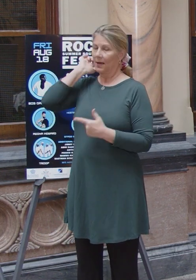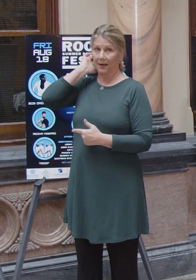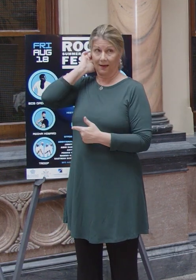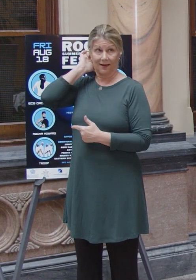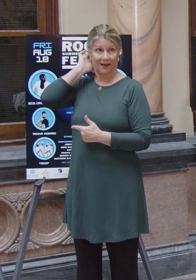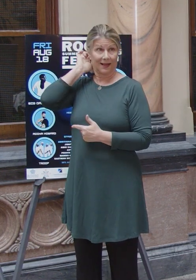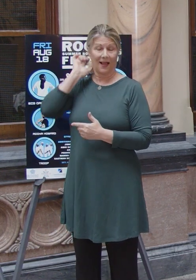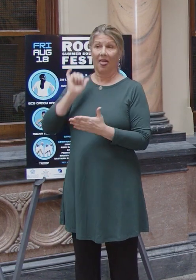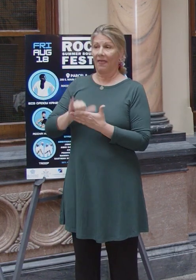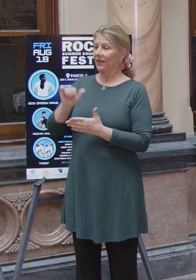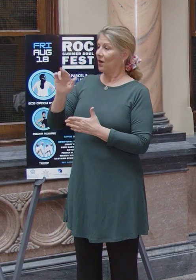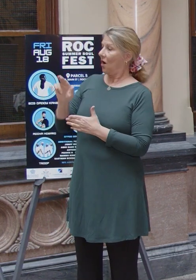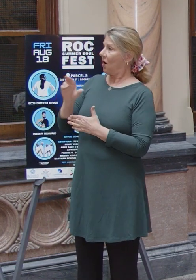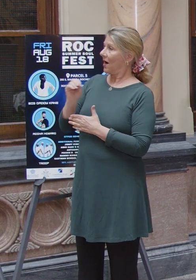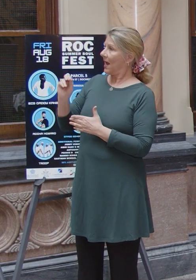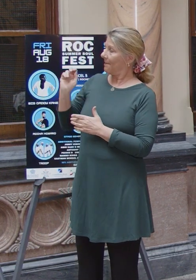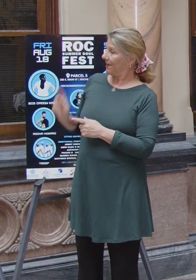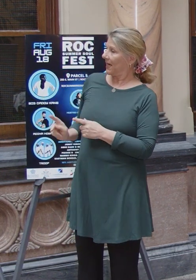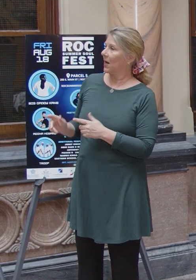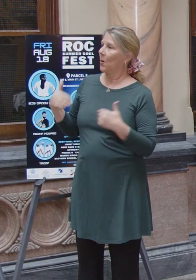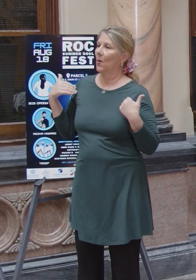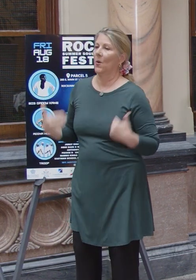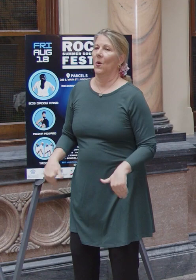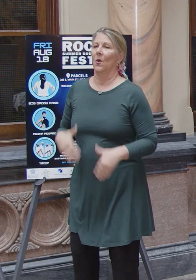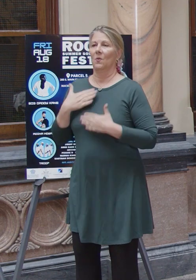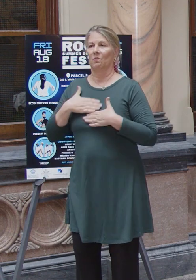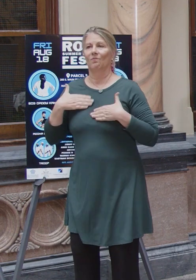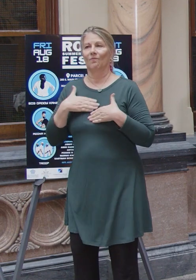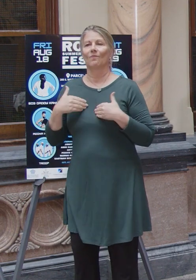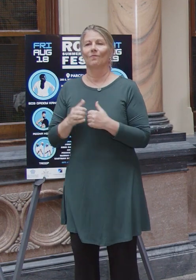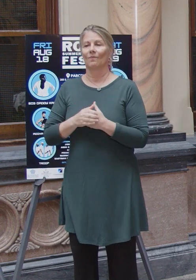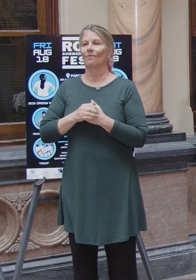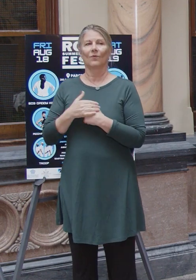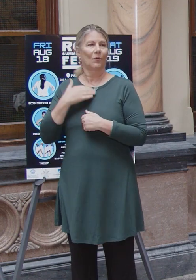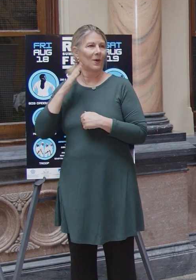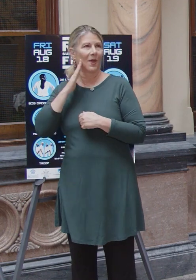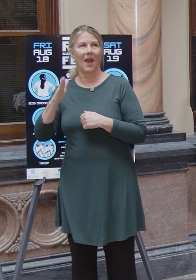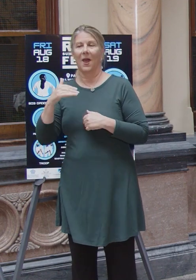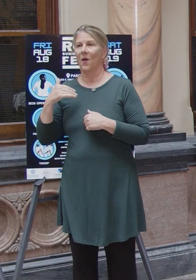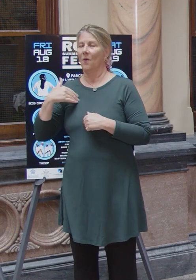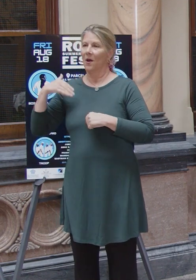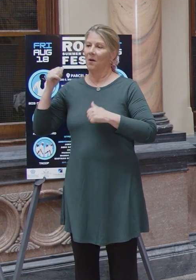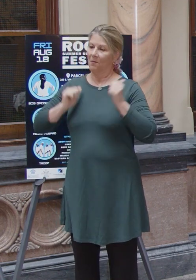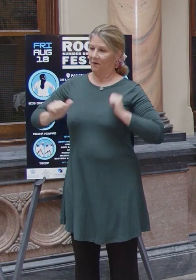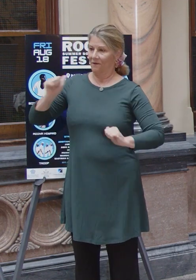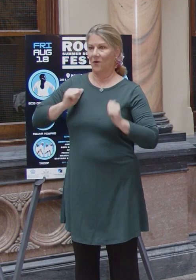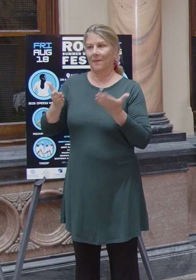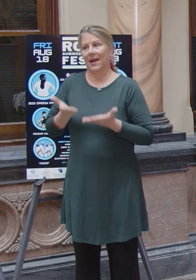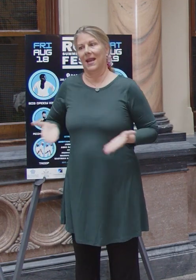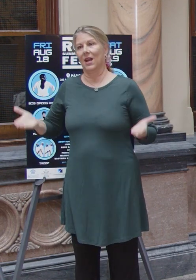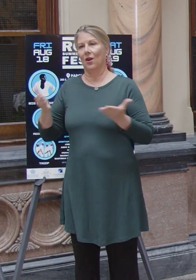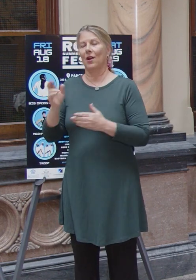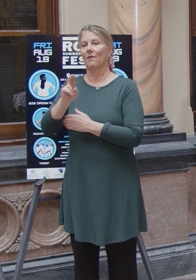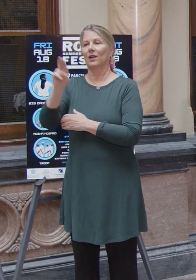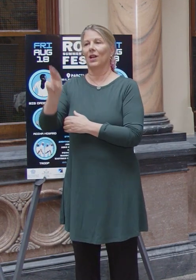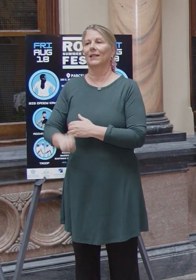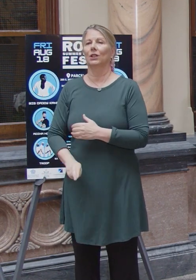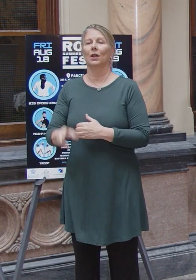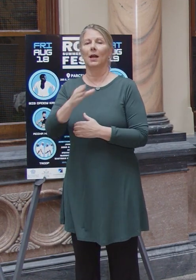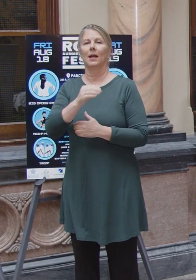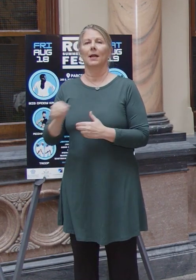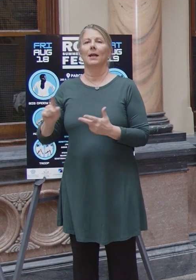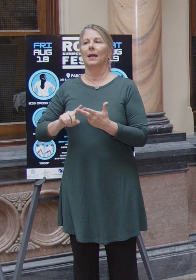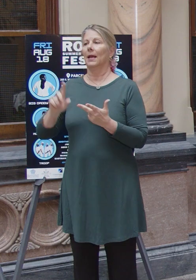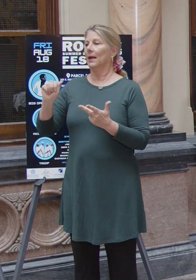you know, R&B legends. Spread my wings. They're gonna spread their wings right here in downtown Rochester. And then also,